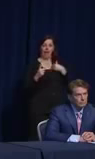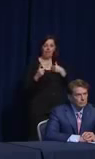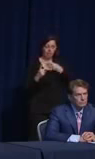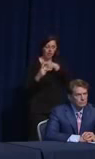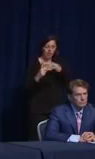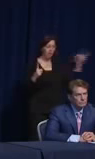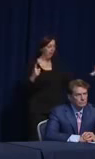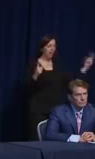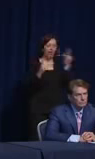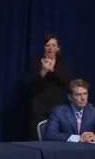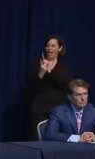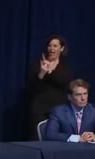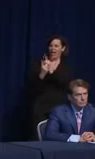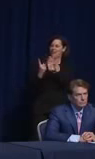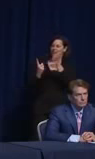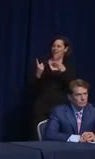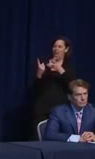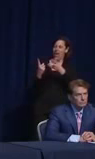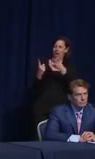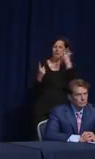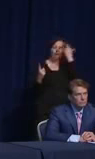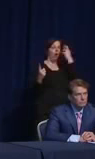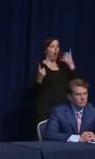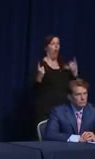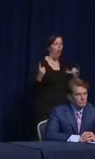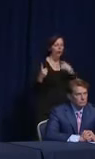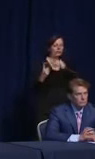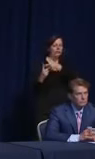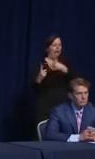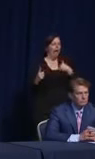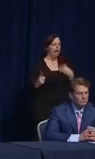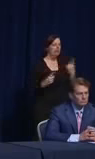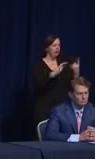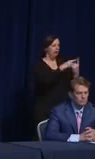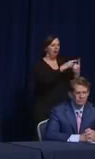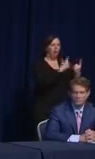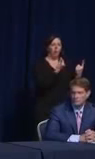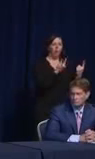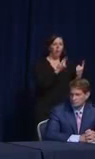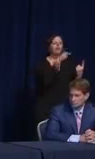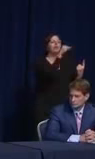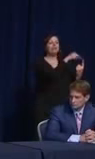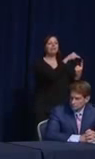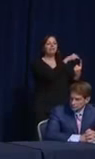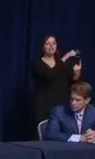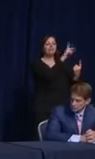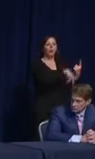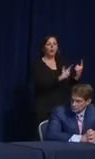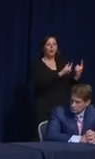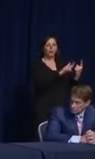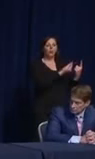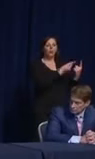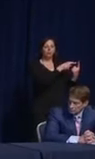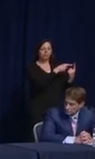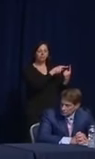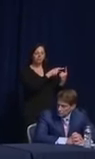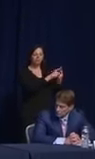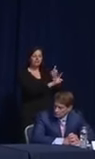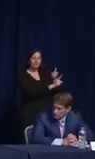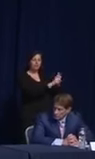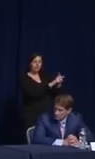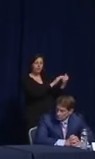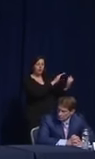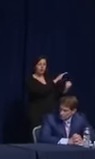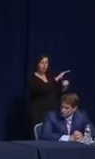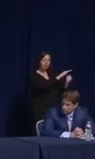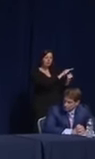who's positive, or simply monitor? Sure. For clarification about the terms self-quarantine and